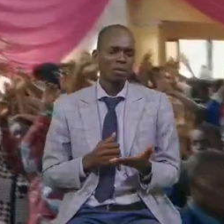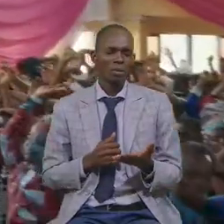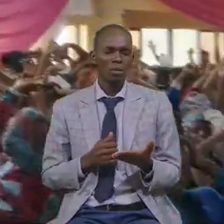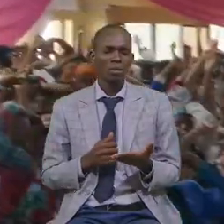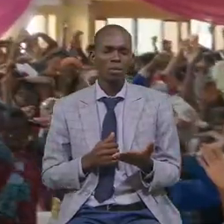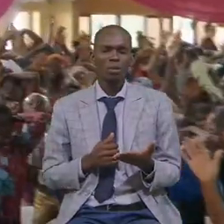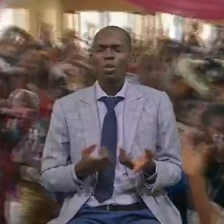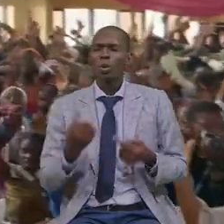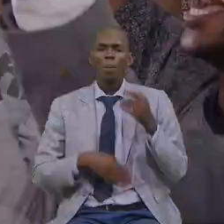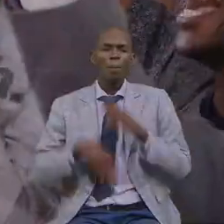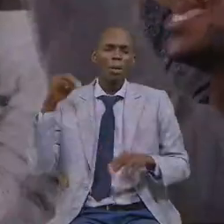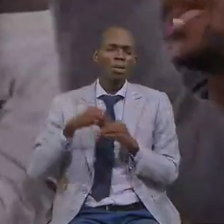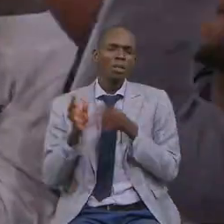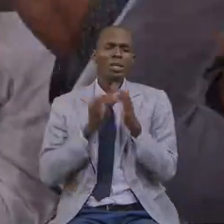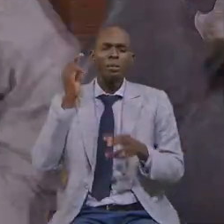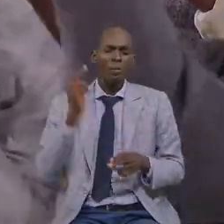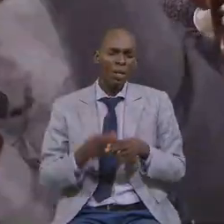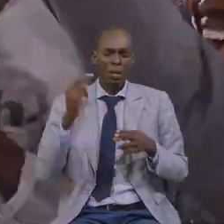in Jesus' name.